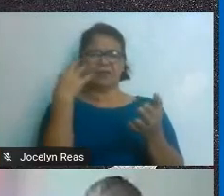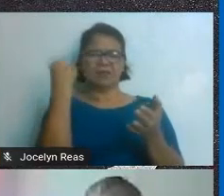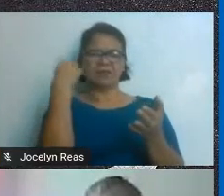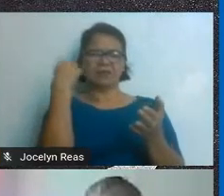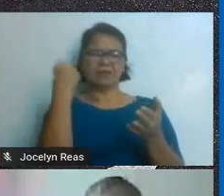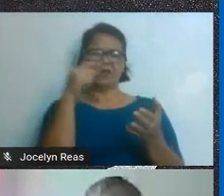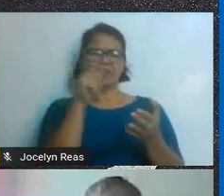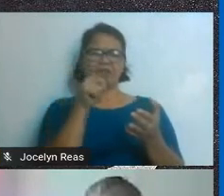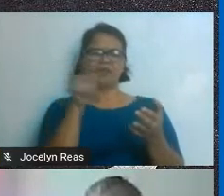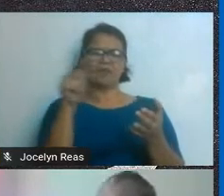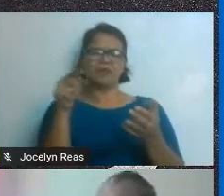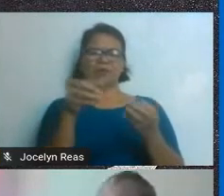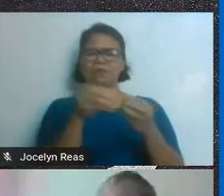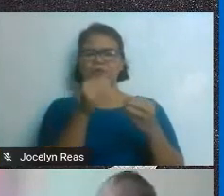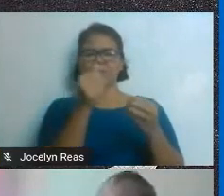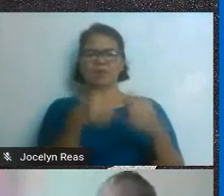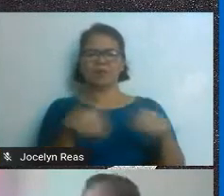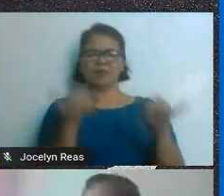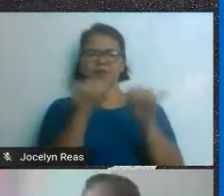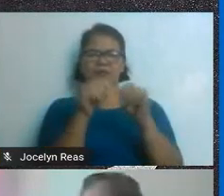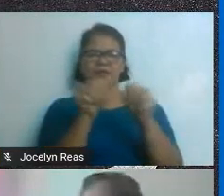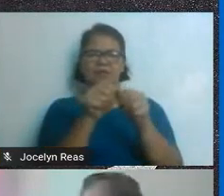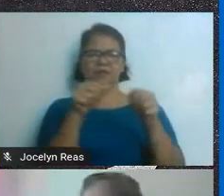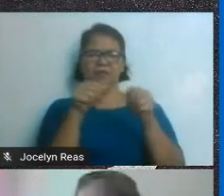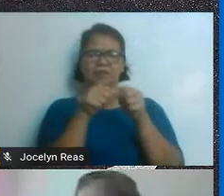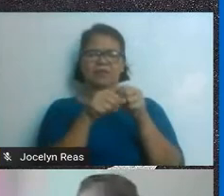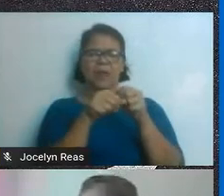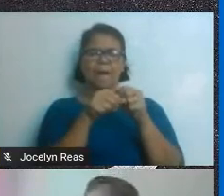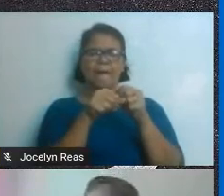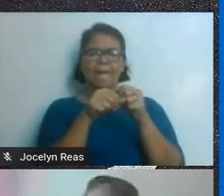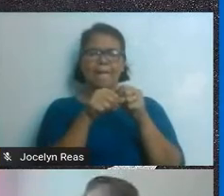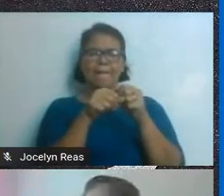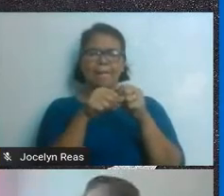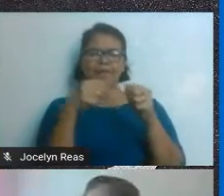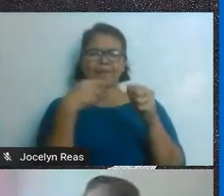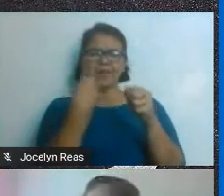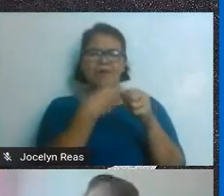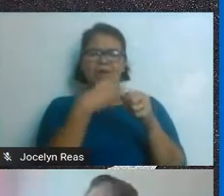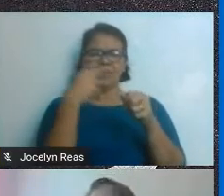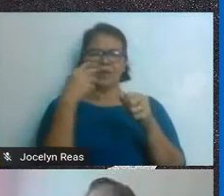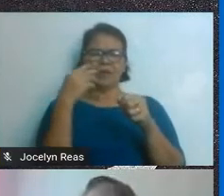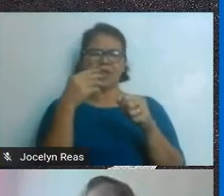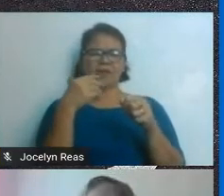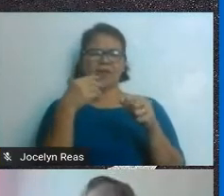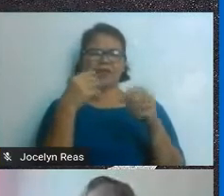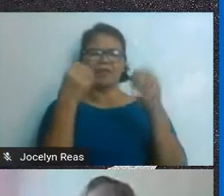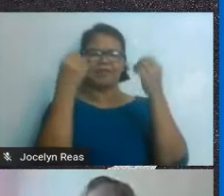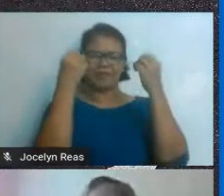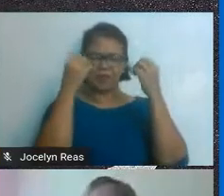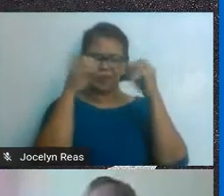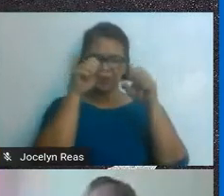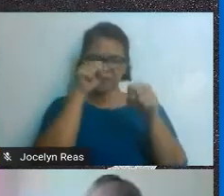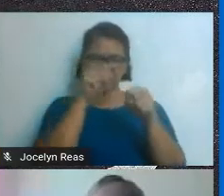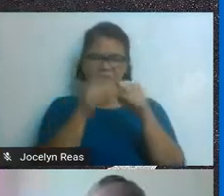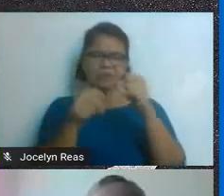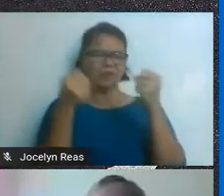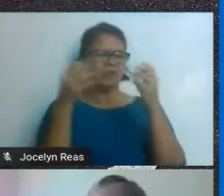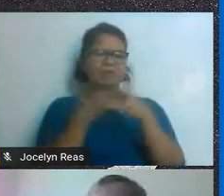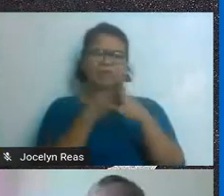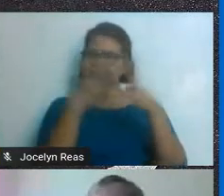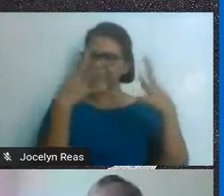this is still very congested. We attempt to cover so many learning competencies that cannot be